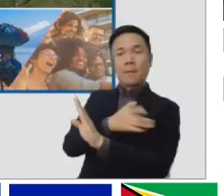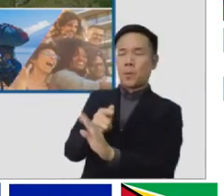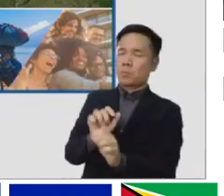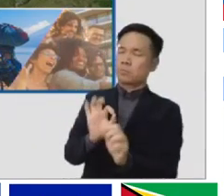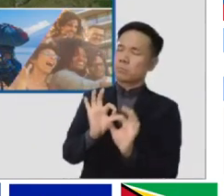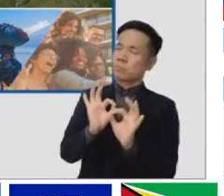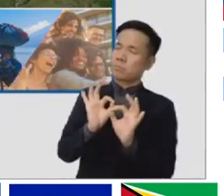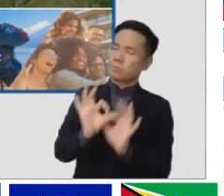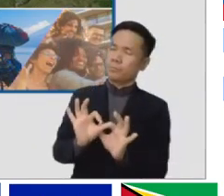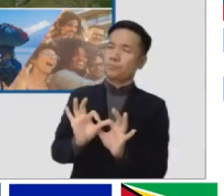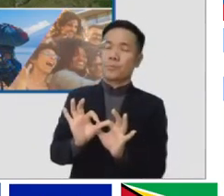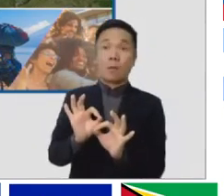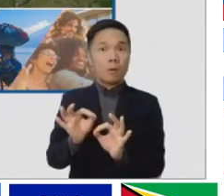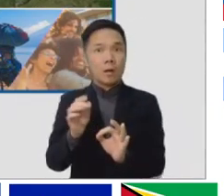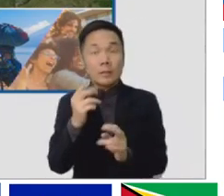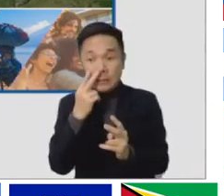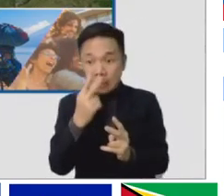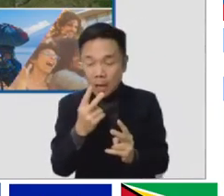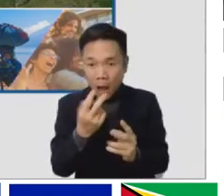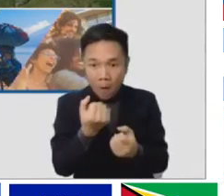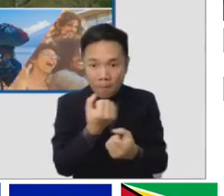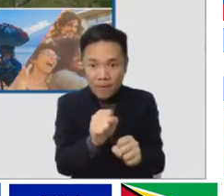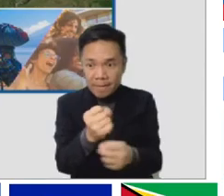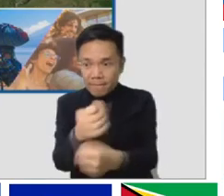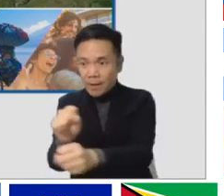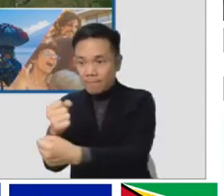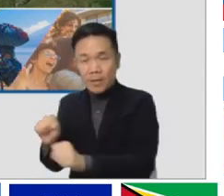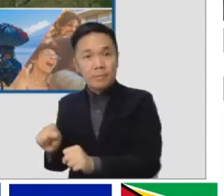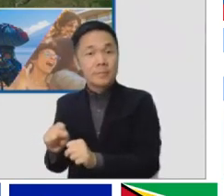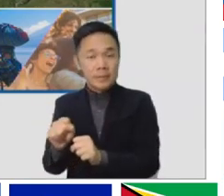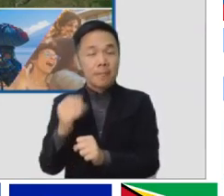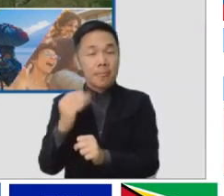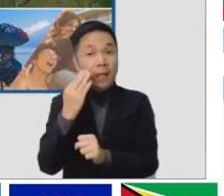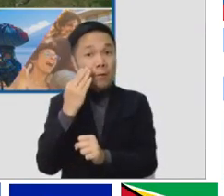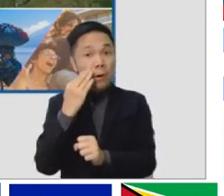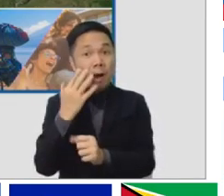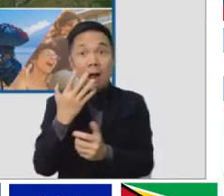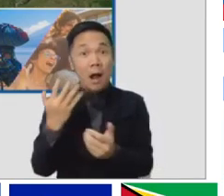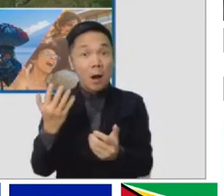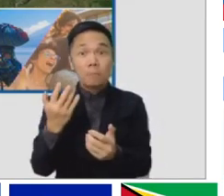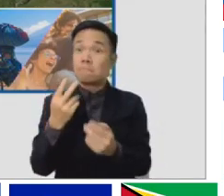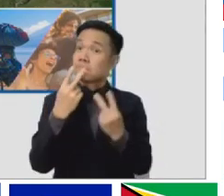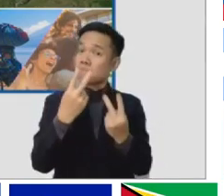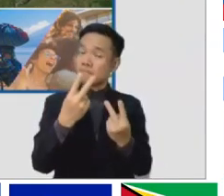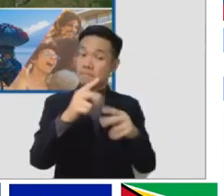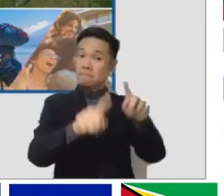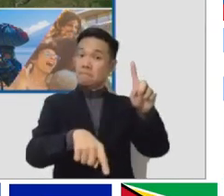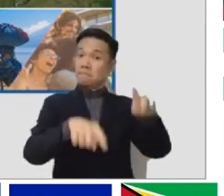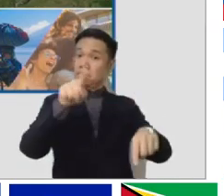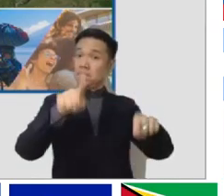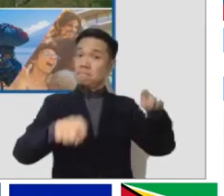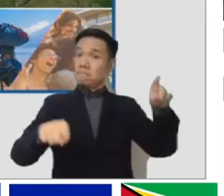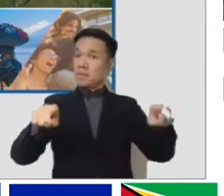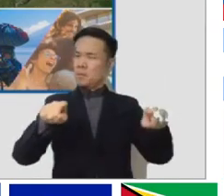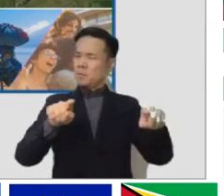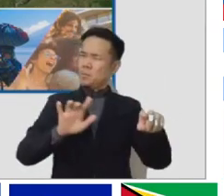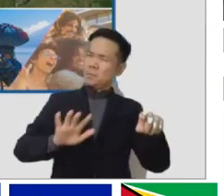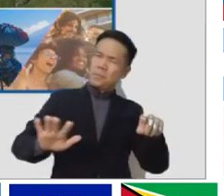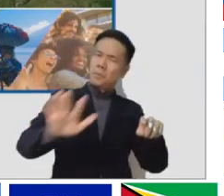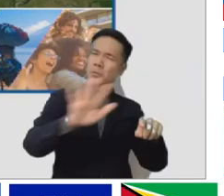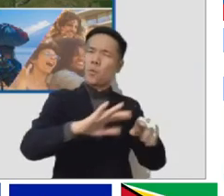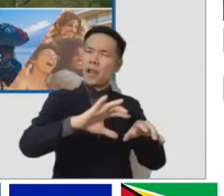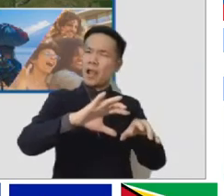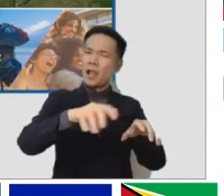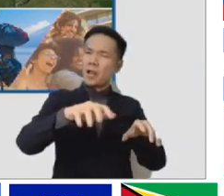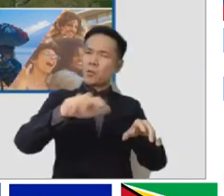rescuing actions. And all of this based on the different characteristics of a region, and which main